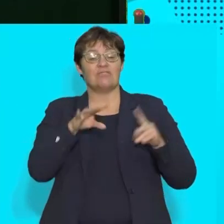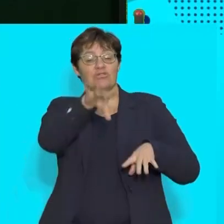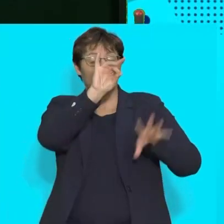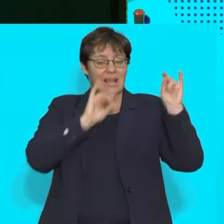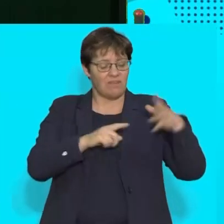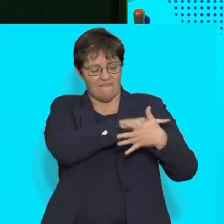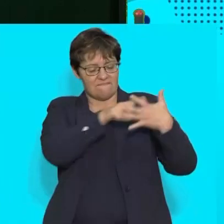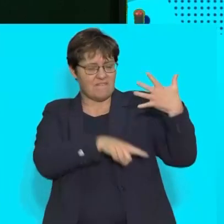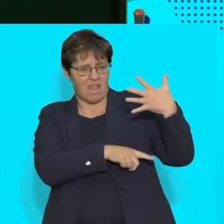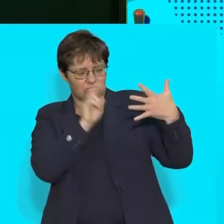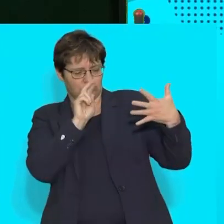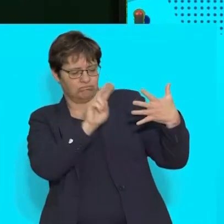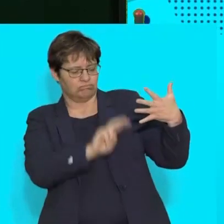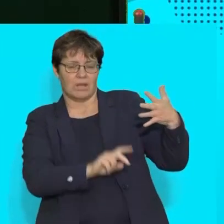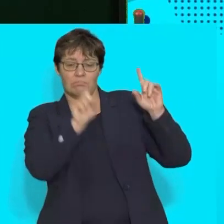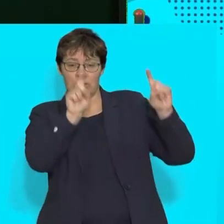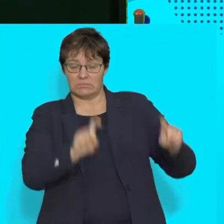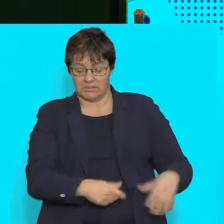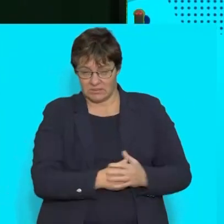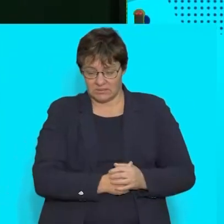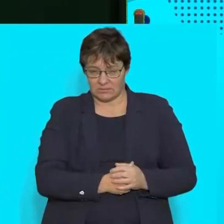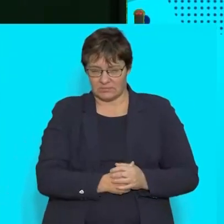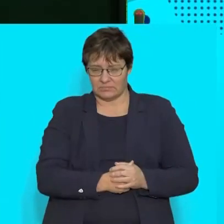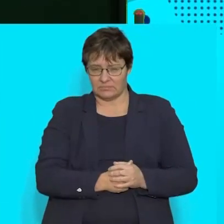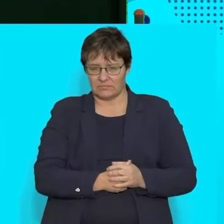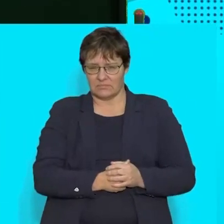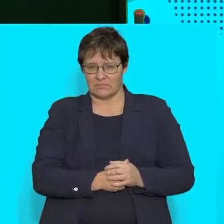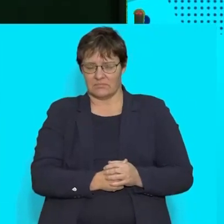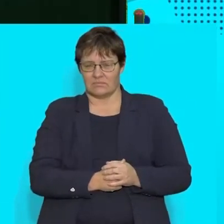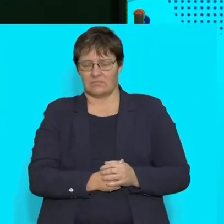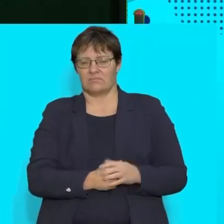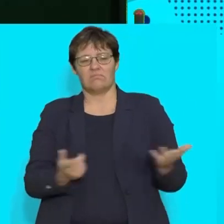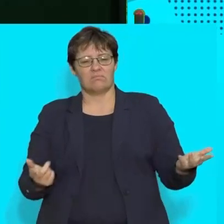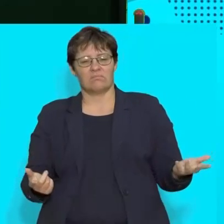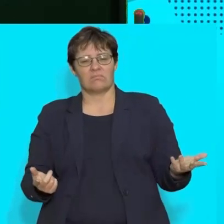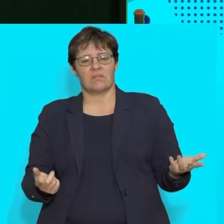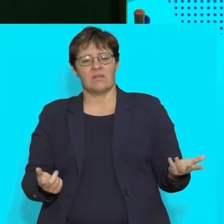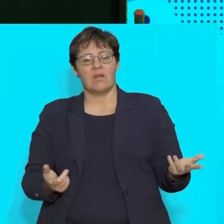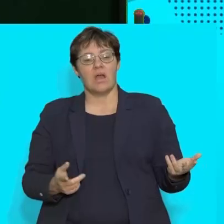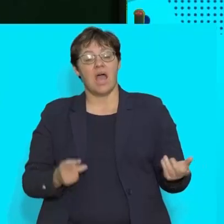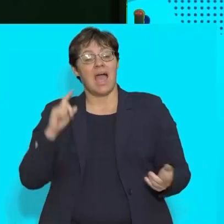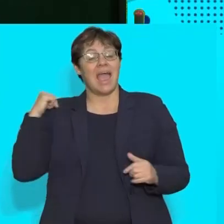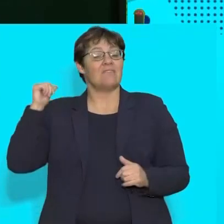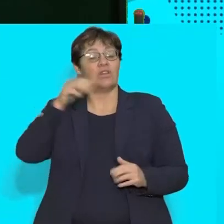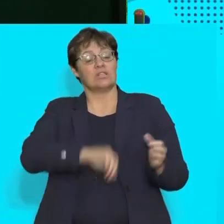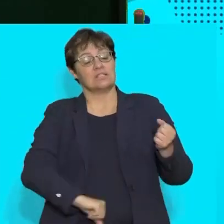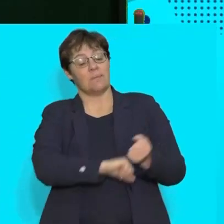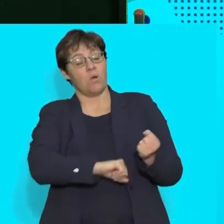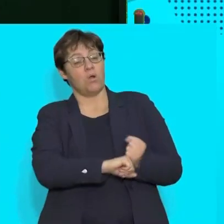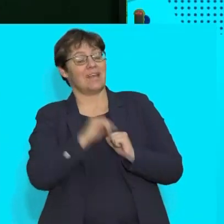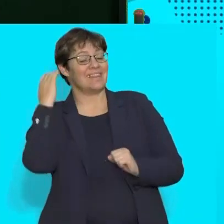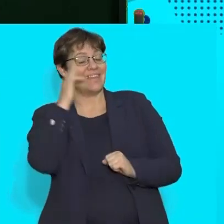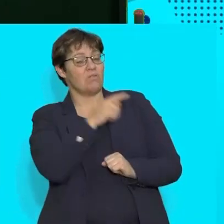natural selection. We looked at some evidence that underpins what facts we use to support evolution as a